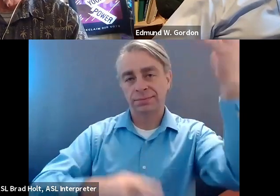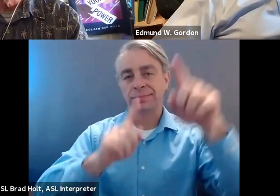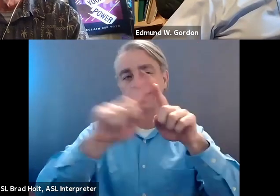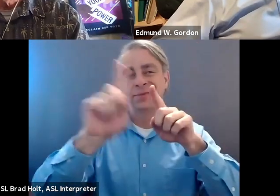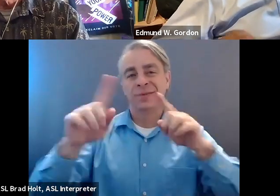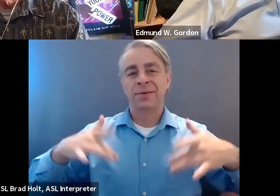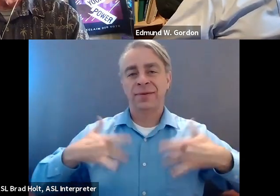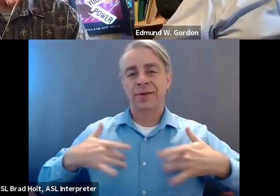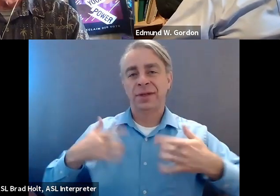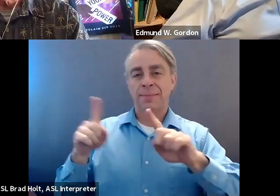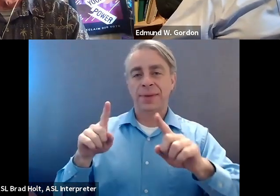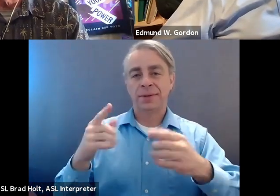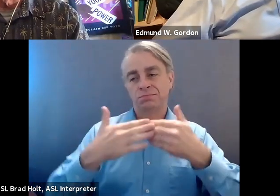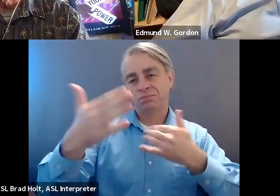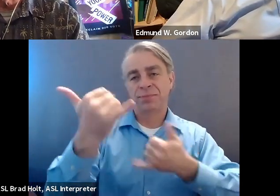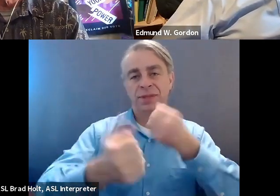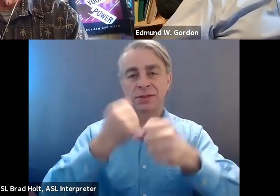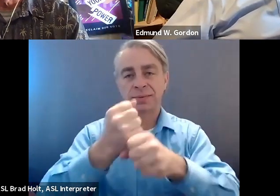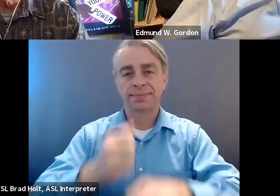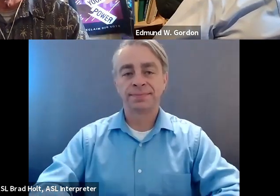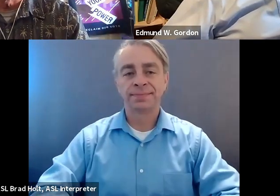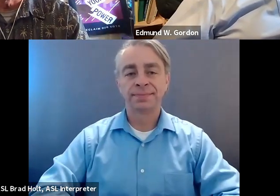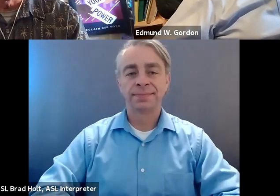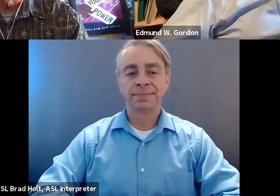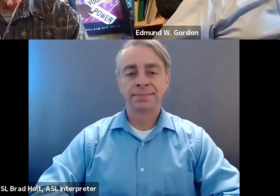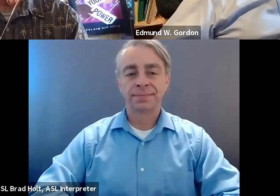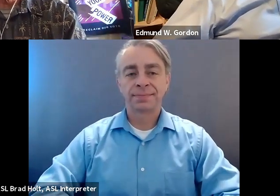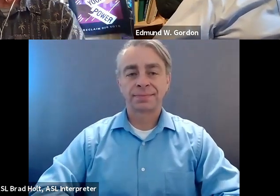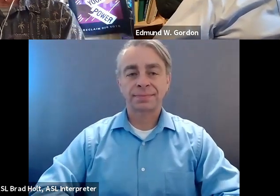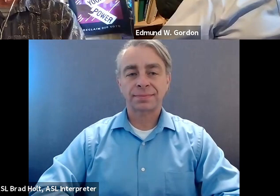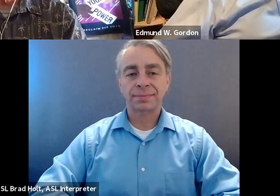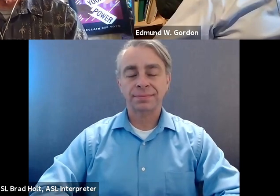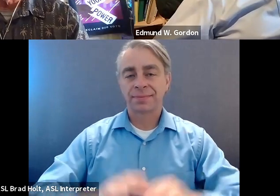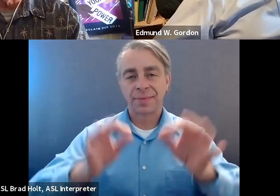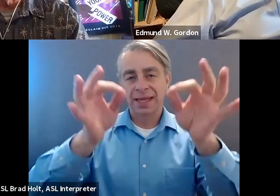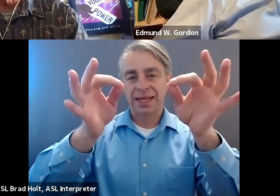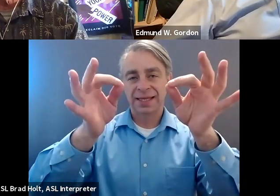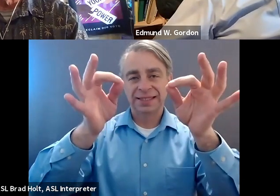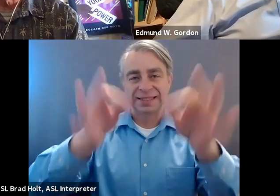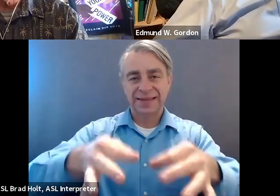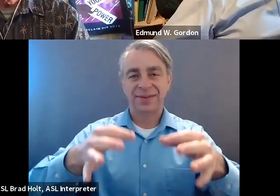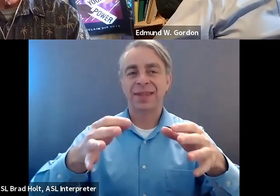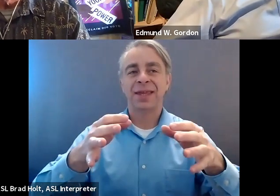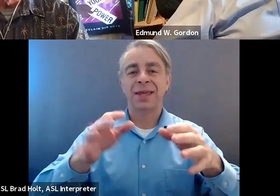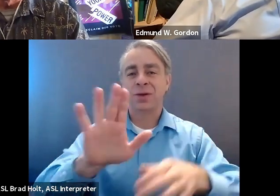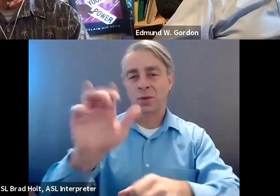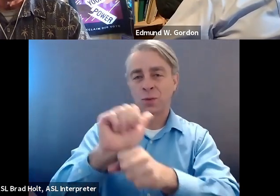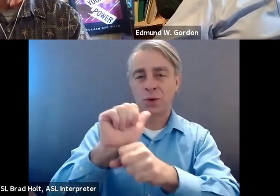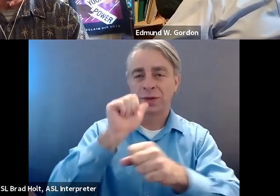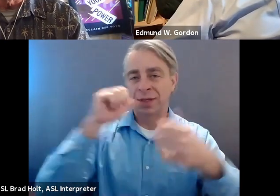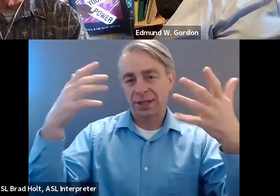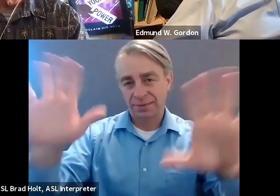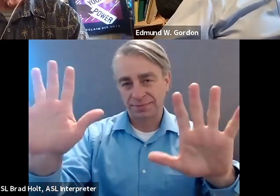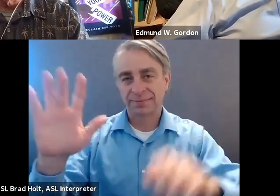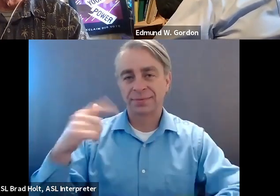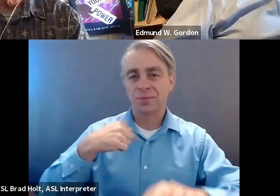year. So we have certainly not heard the last from Professor Gordon, and we really, really, really